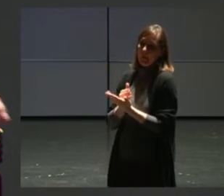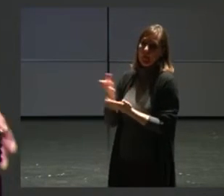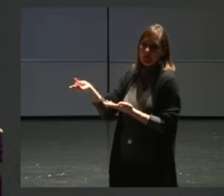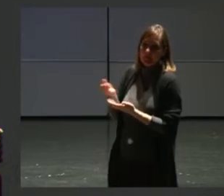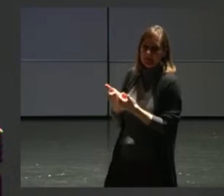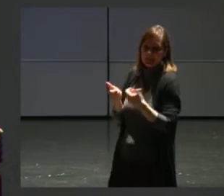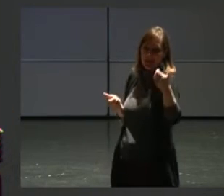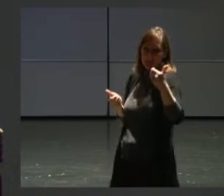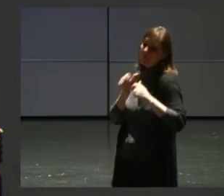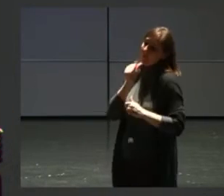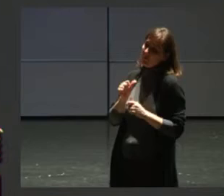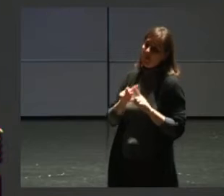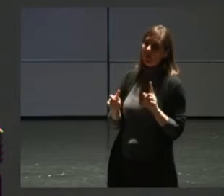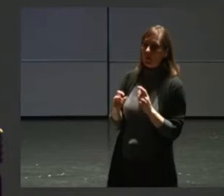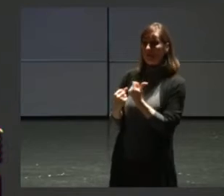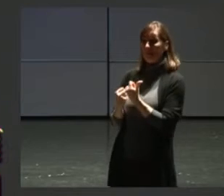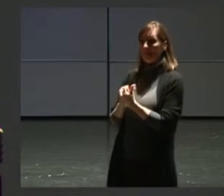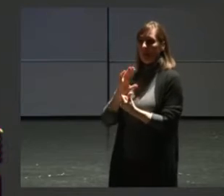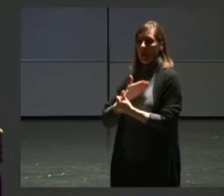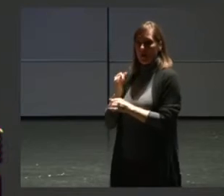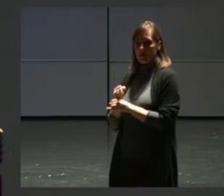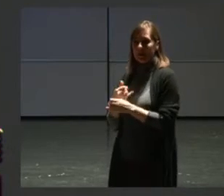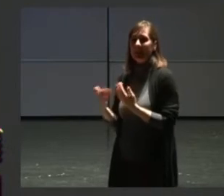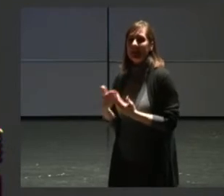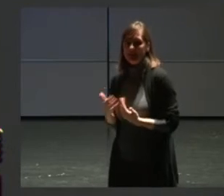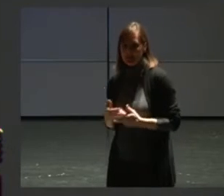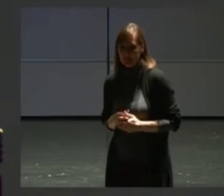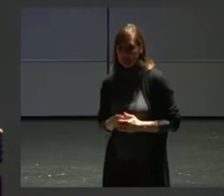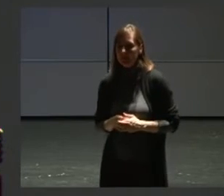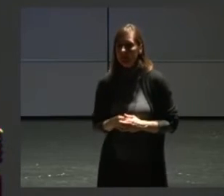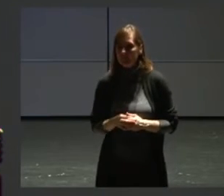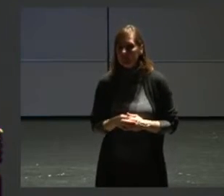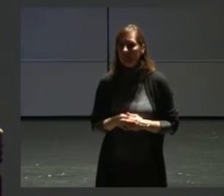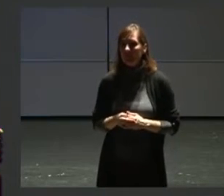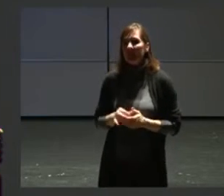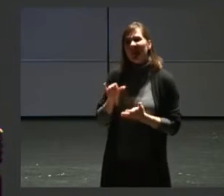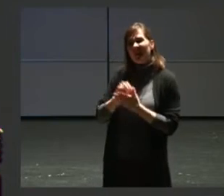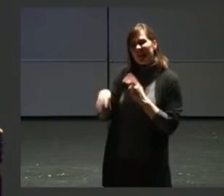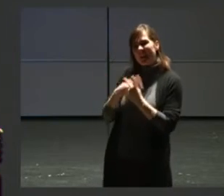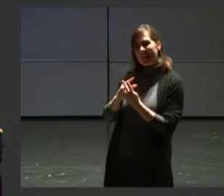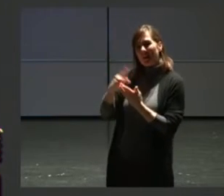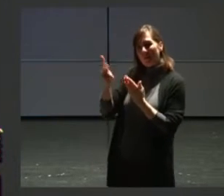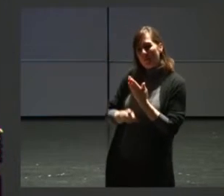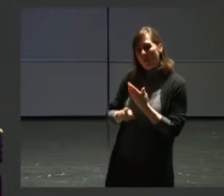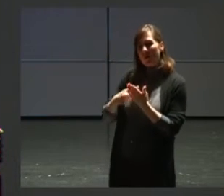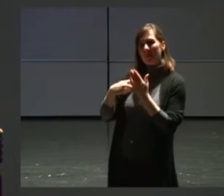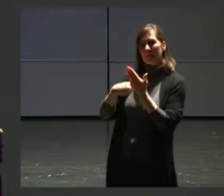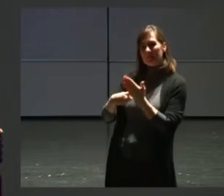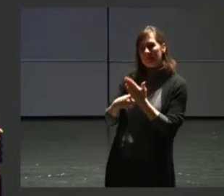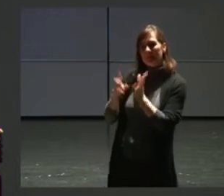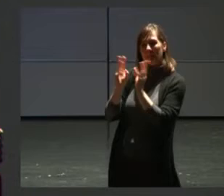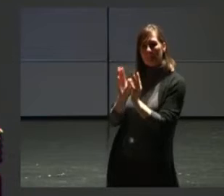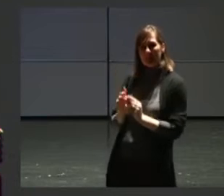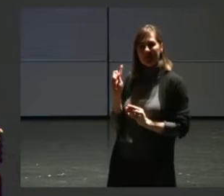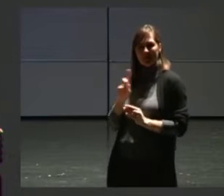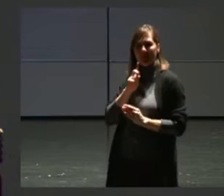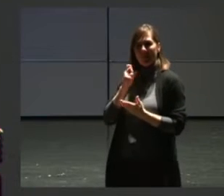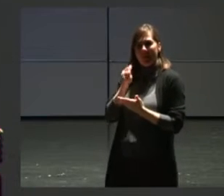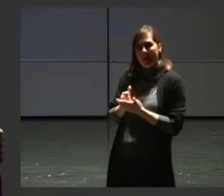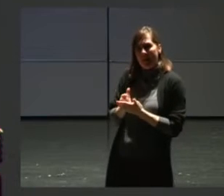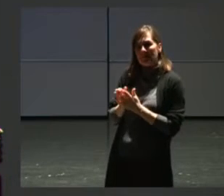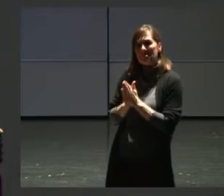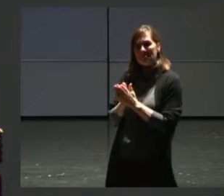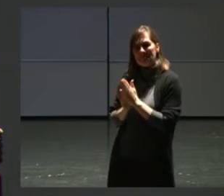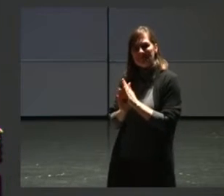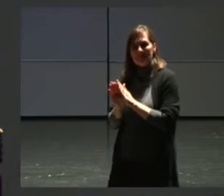in the capital budget. So these are the types of things that build and snowball, as well as Senator Darling sharing this video